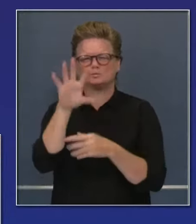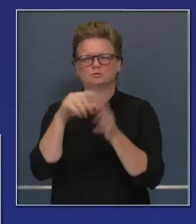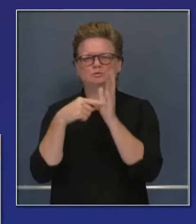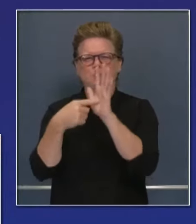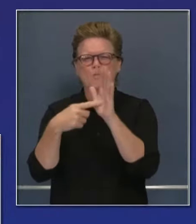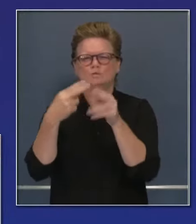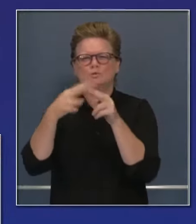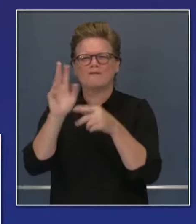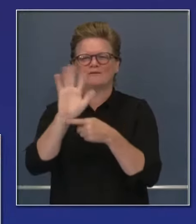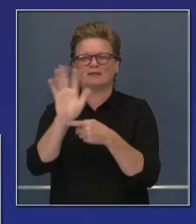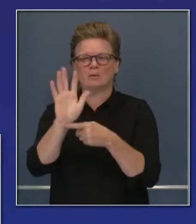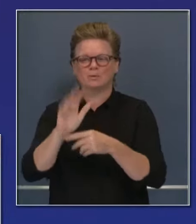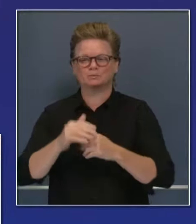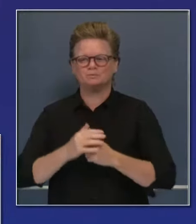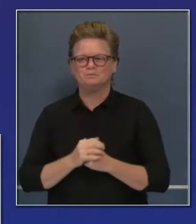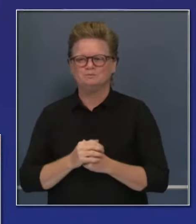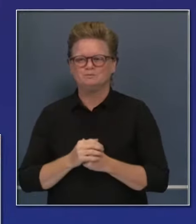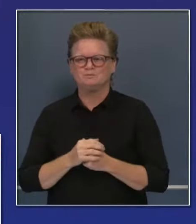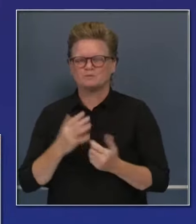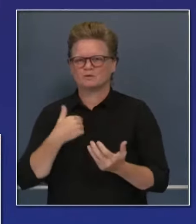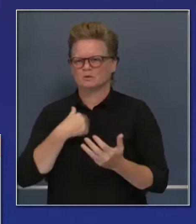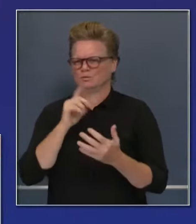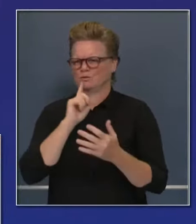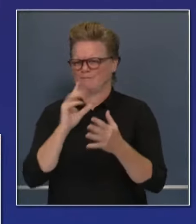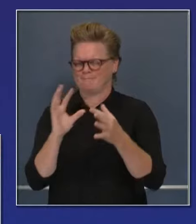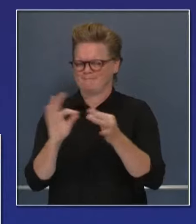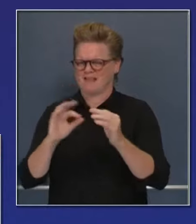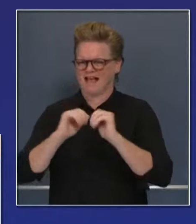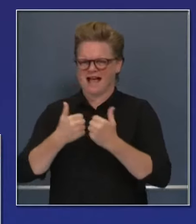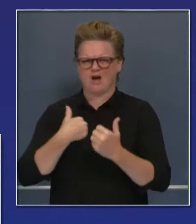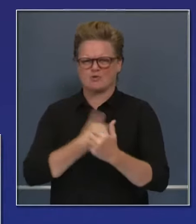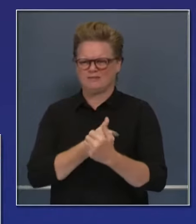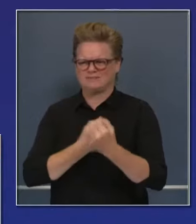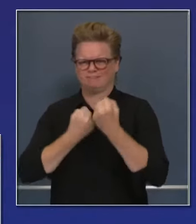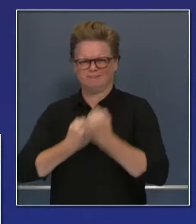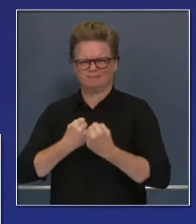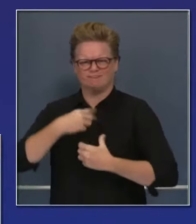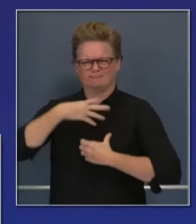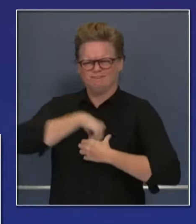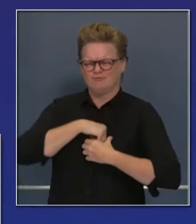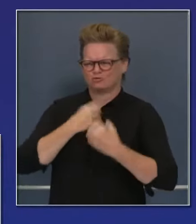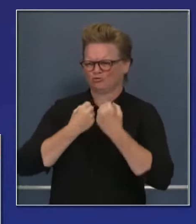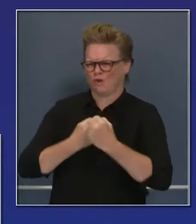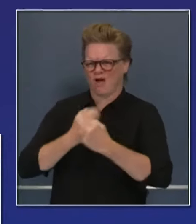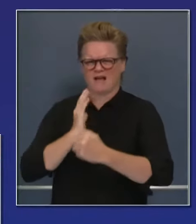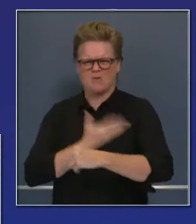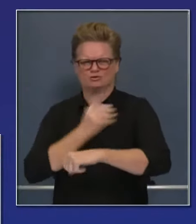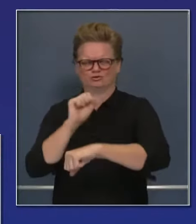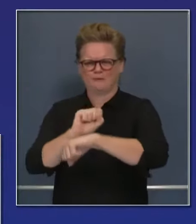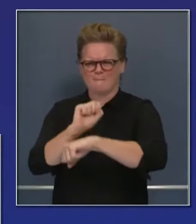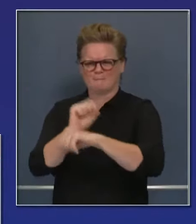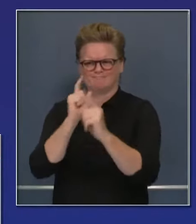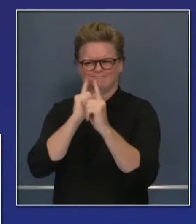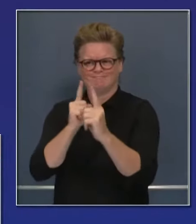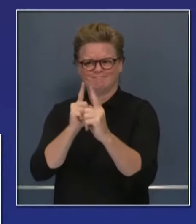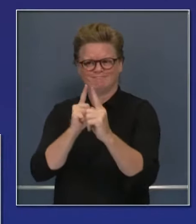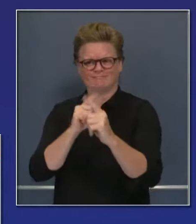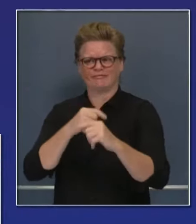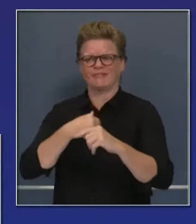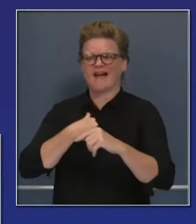about grit, we talk about determination, we talk about people that are committed to their job, not just interested in their